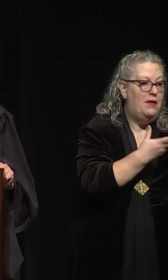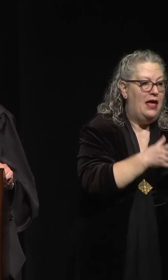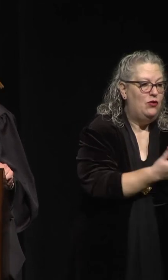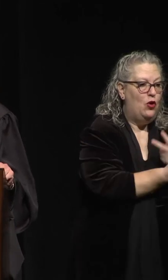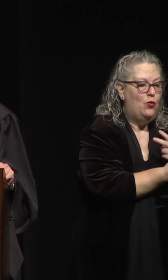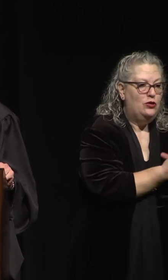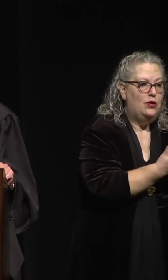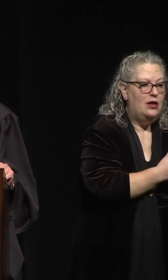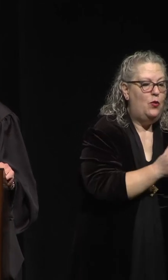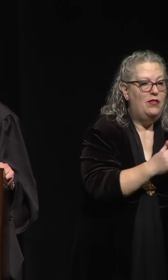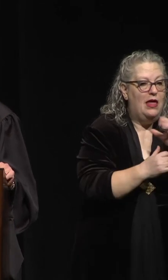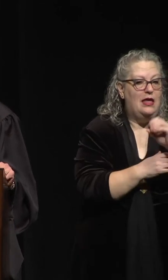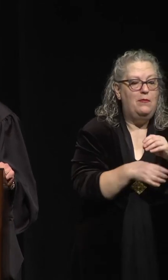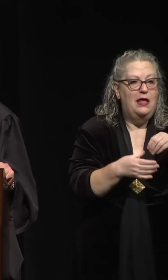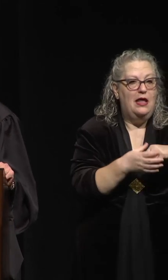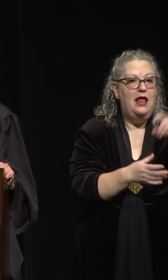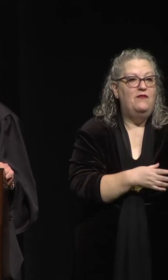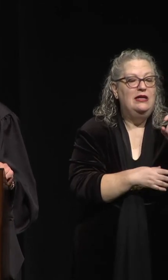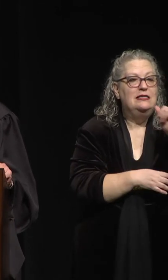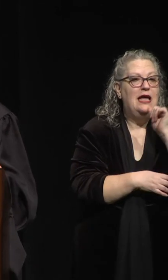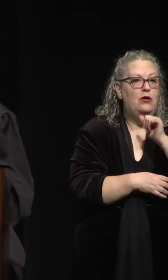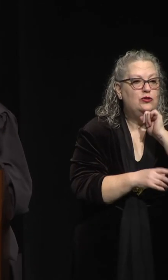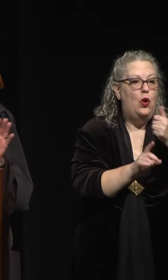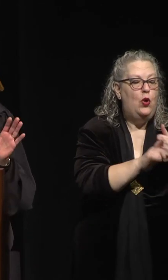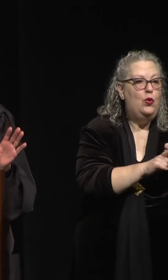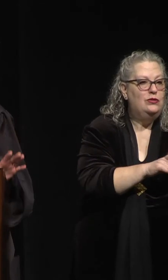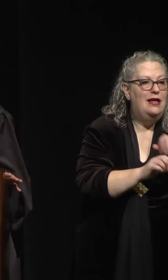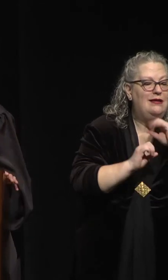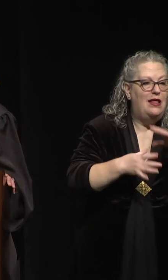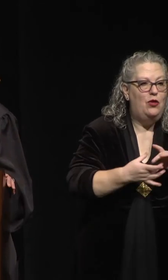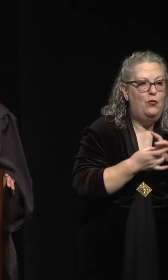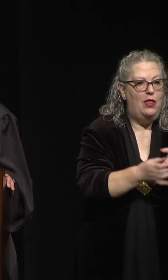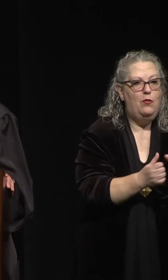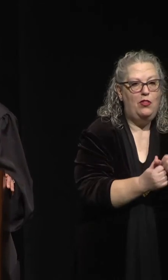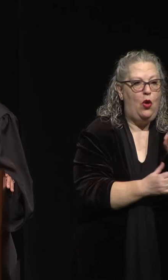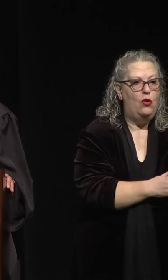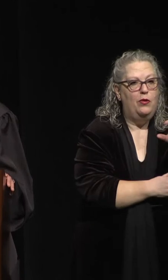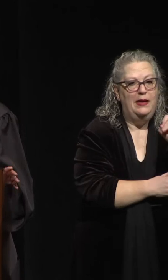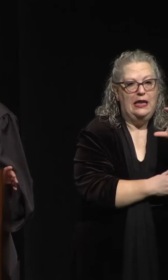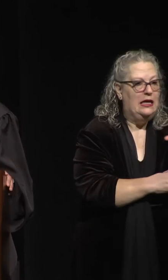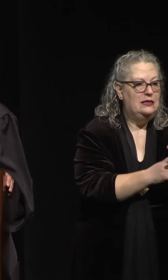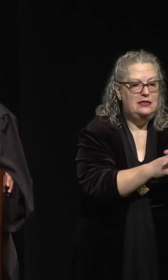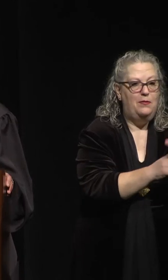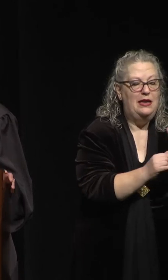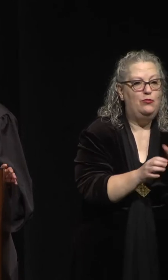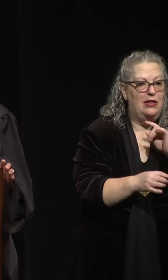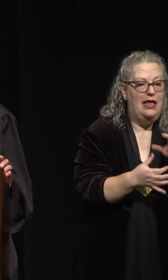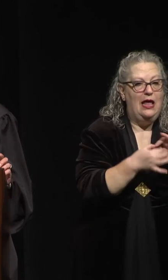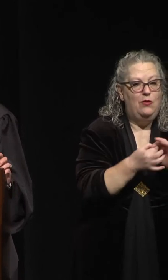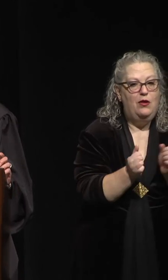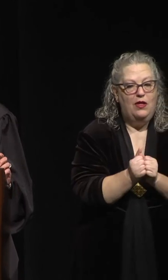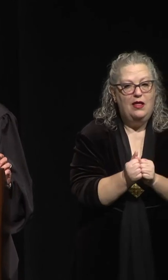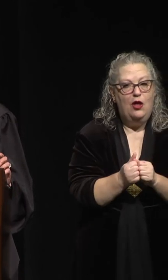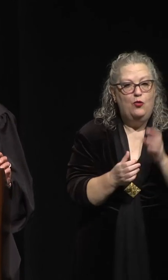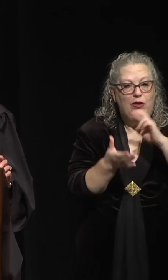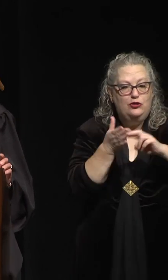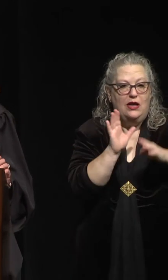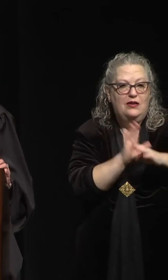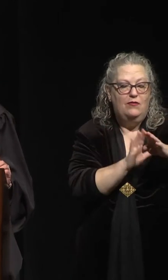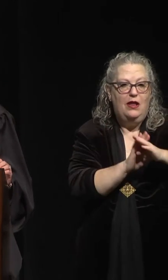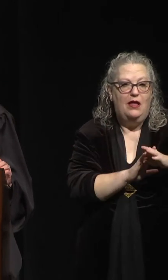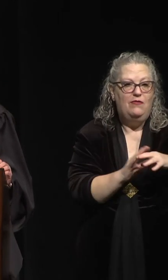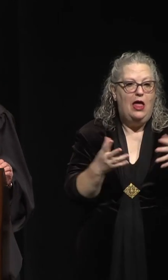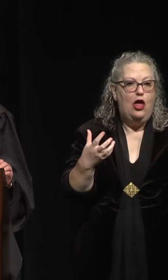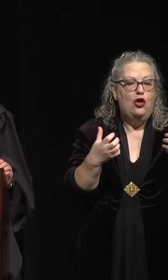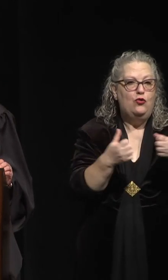graduate school was with a company in Phoenix, Arizona that had nothing to do with orthopedics, but instead was involved in research and development of